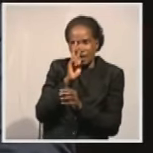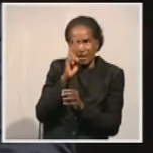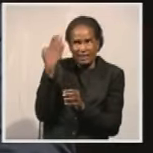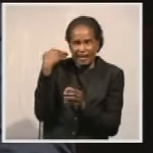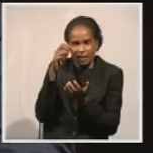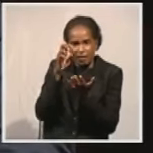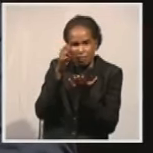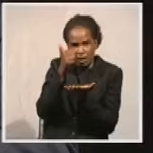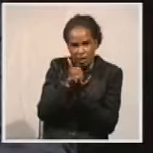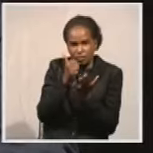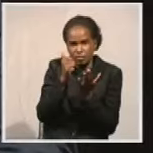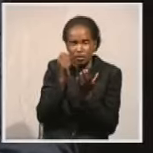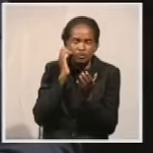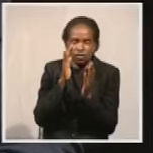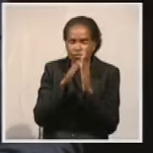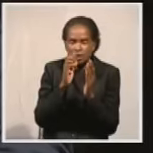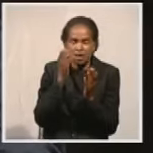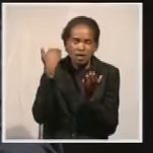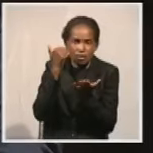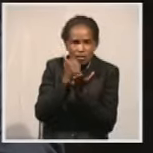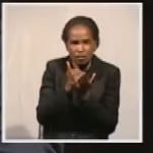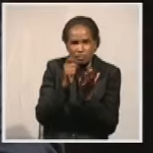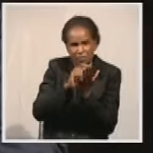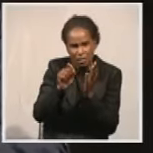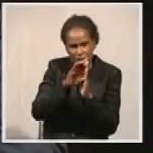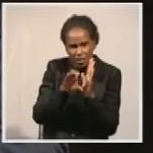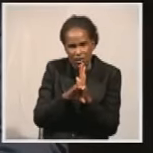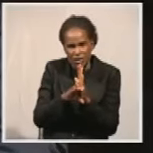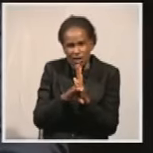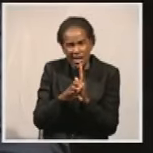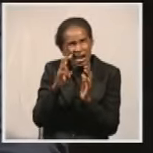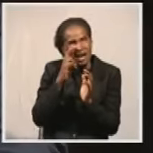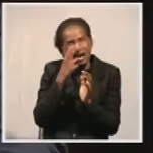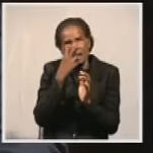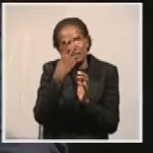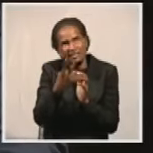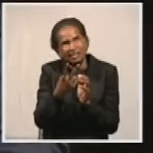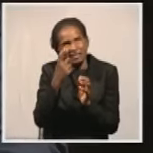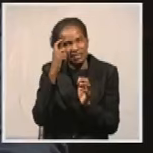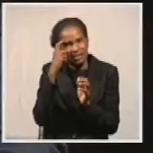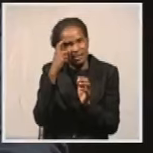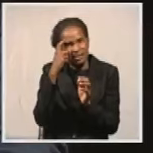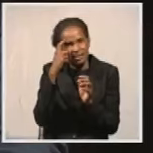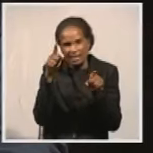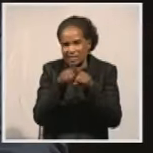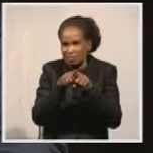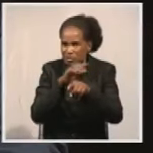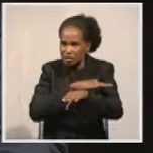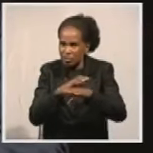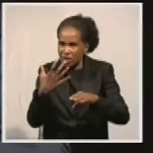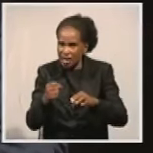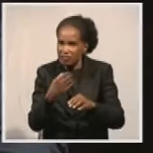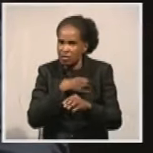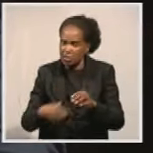the constitution and building this nation state as we know it, to have that sort of reaction when we are faced with